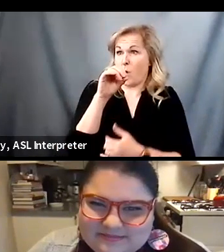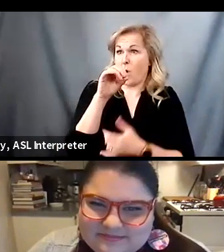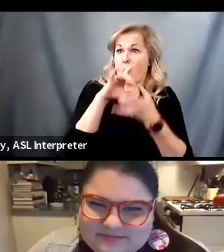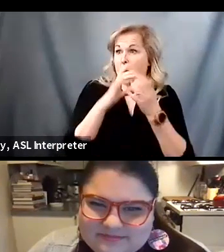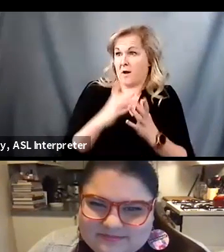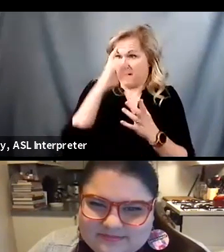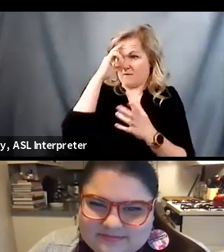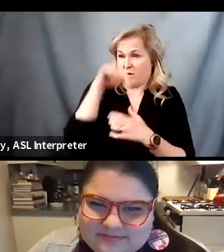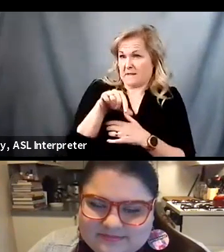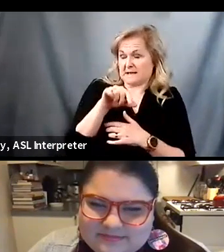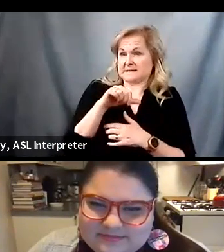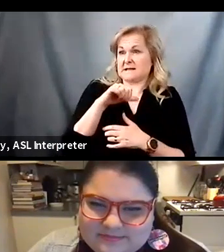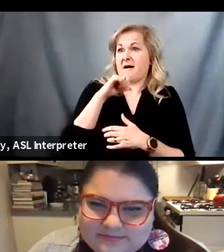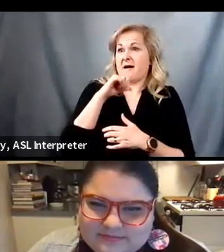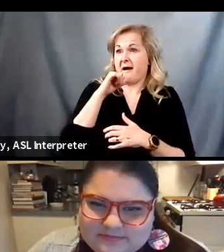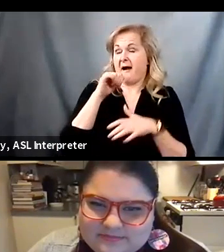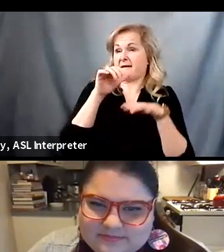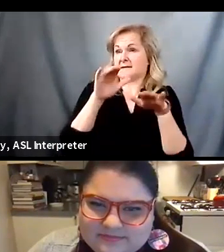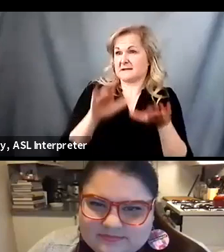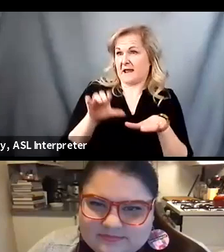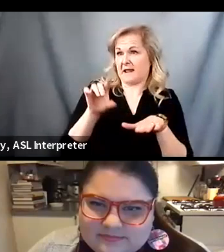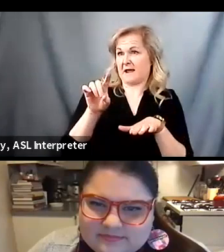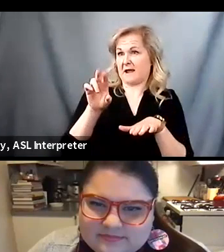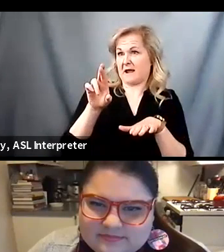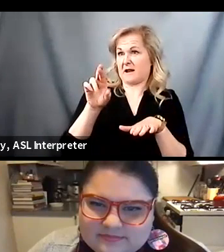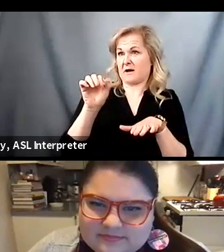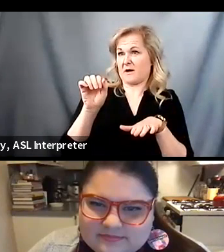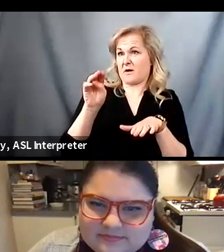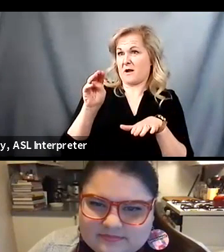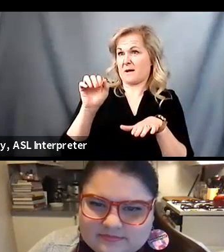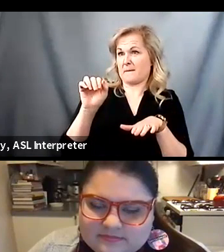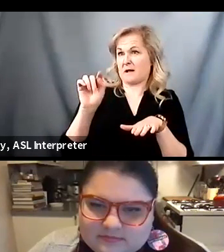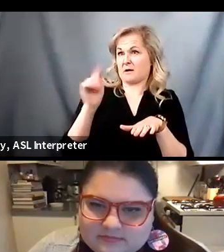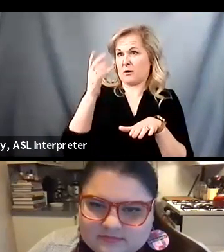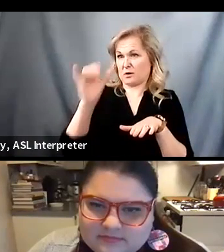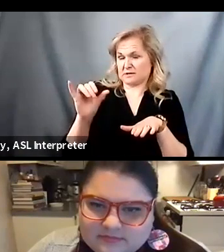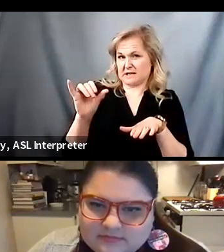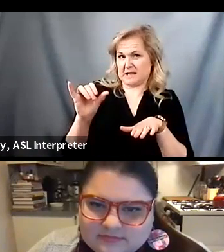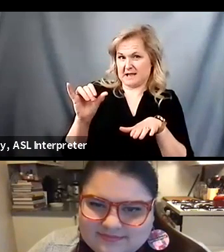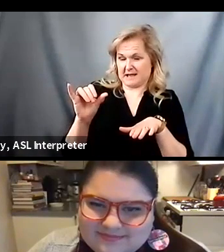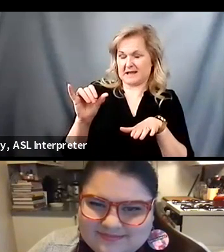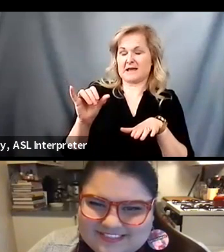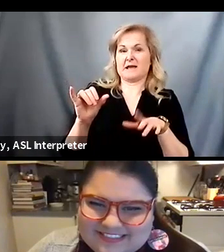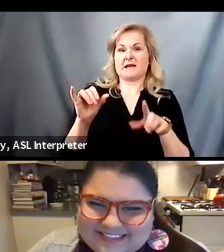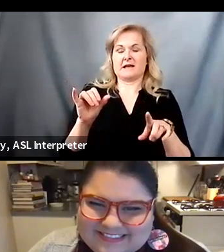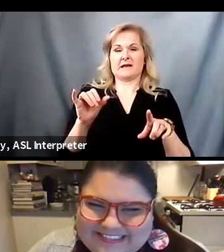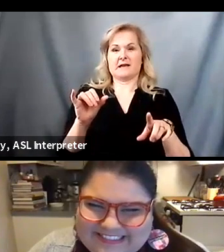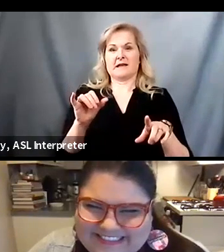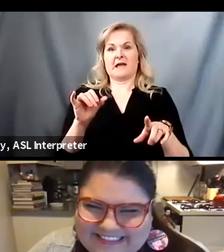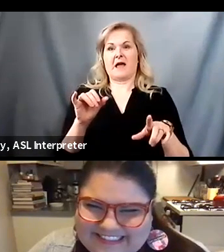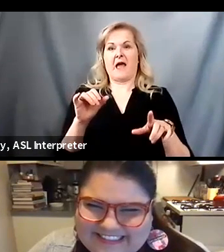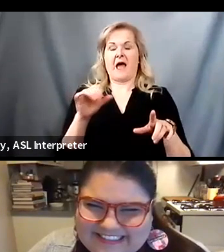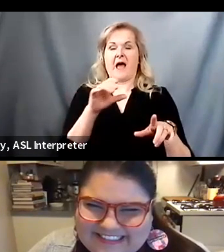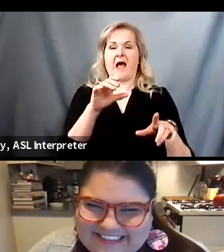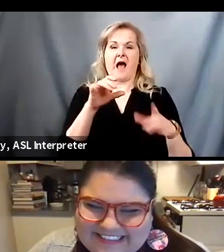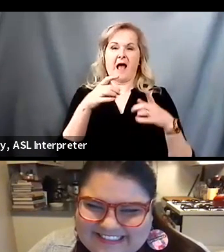Unsettling Dramaturgy, along with Mia Amir, who is currently holding a very cute baby.